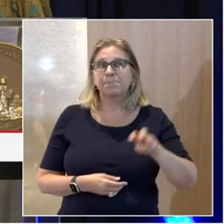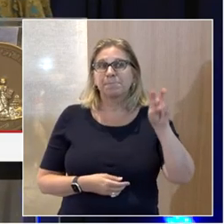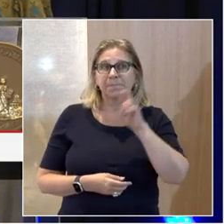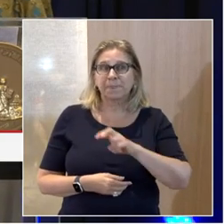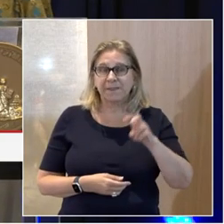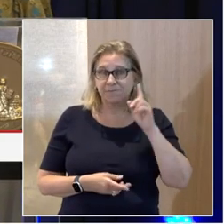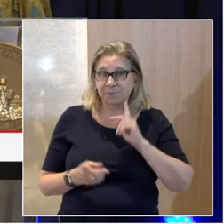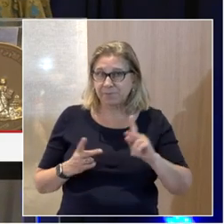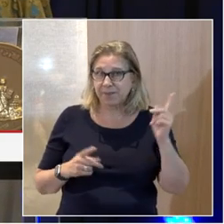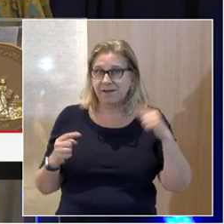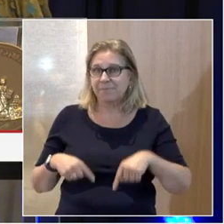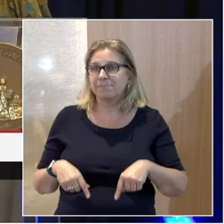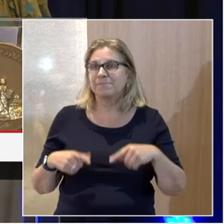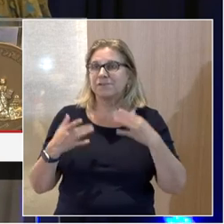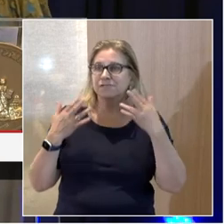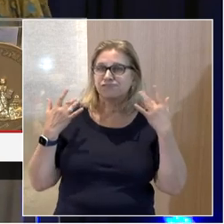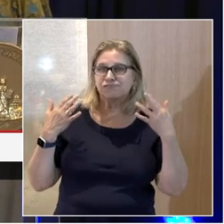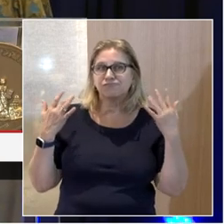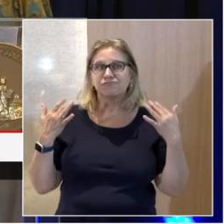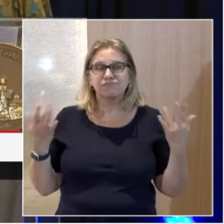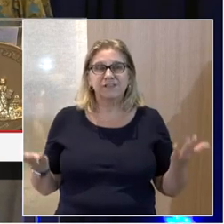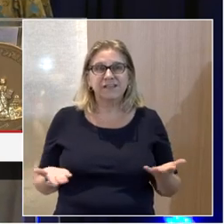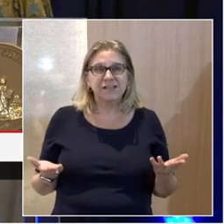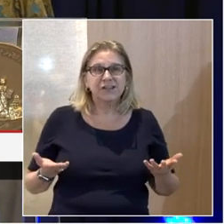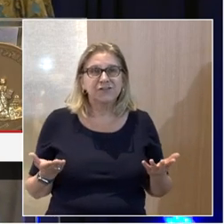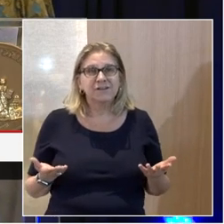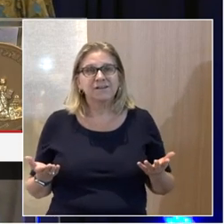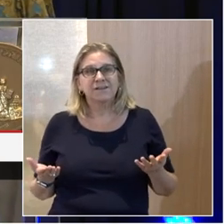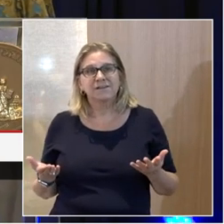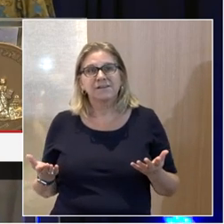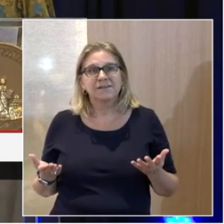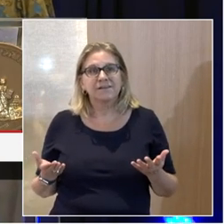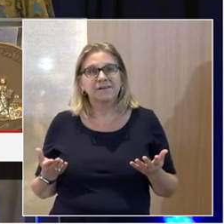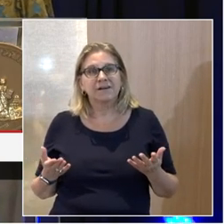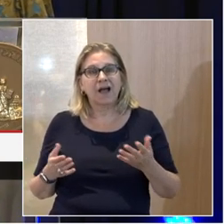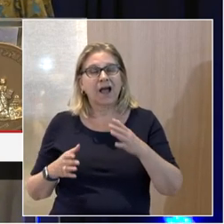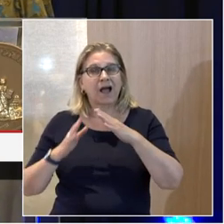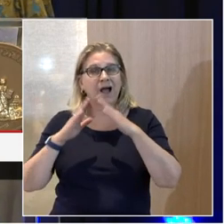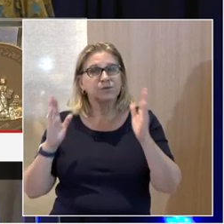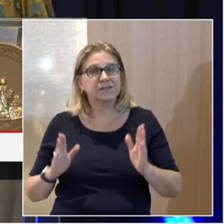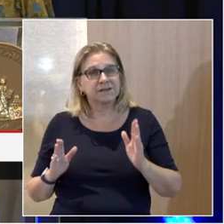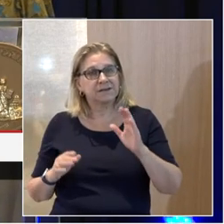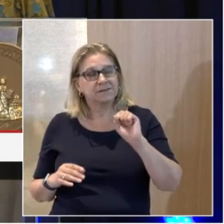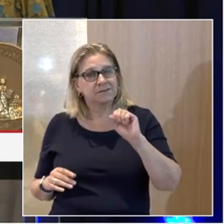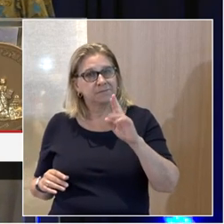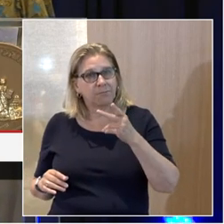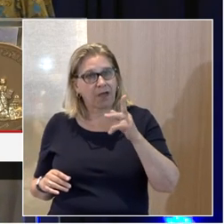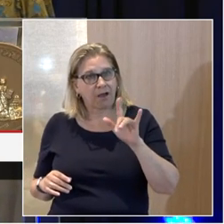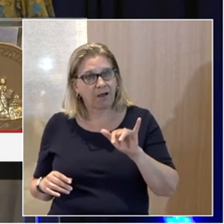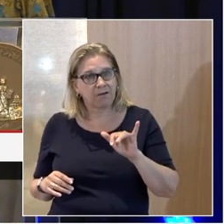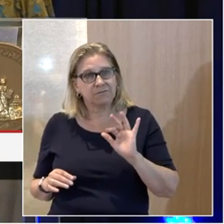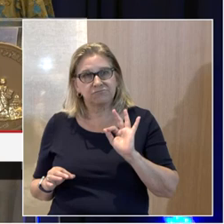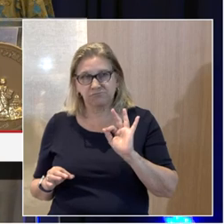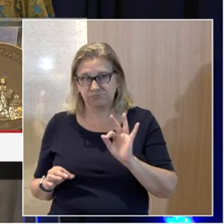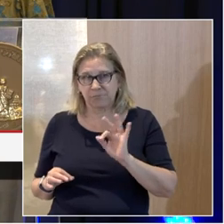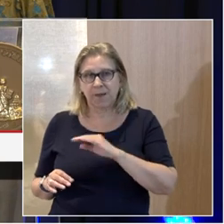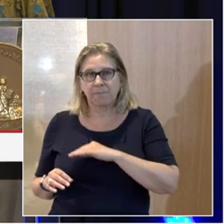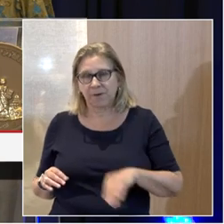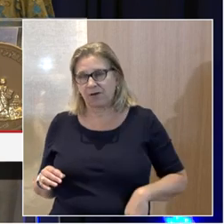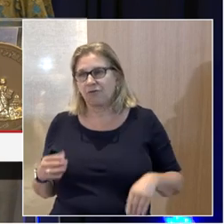Okay, housing supply, huge. And the mayor has already made big commitments to that.